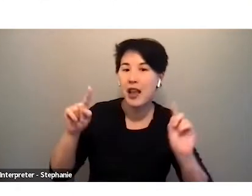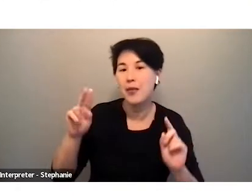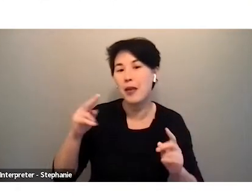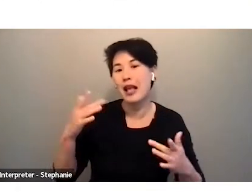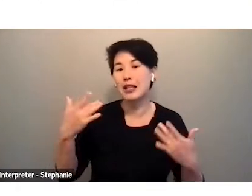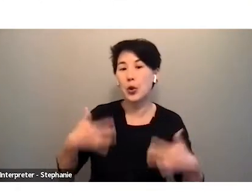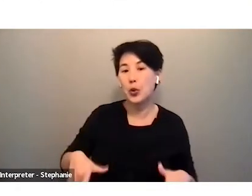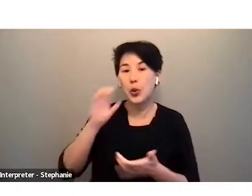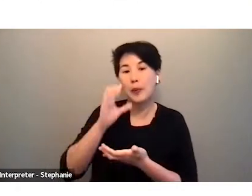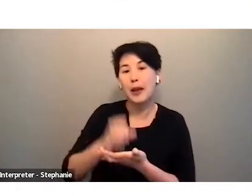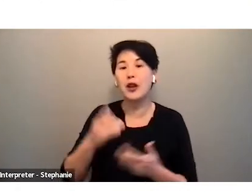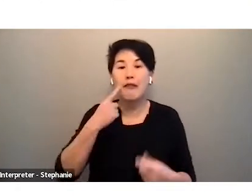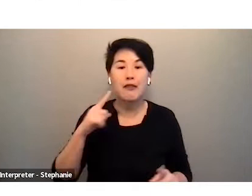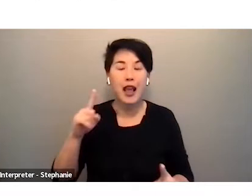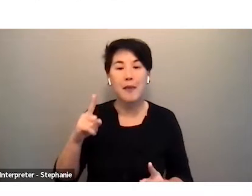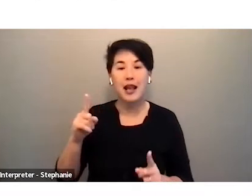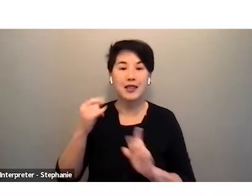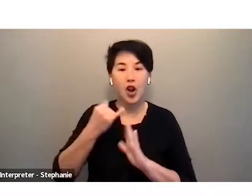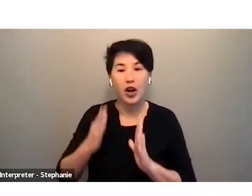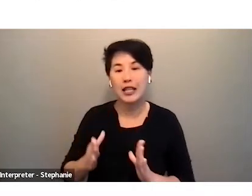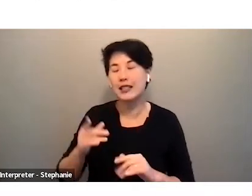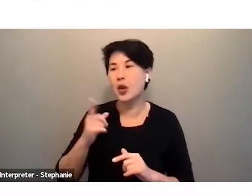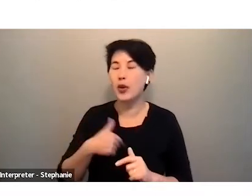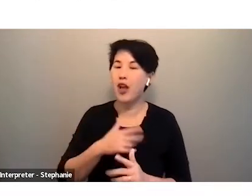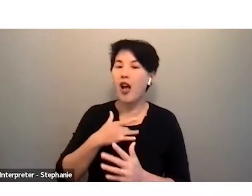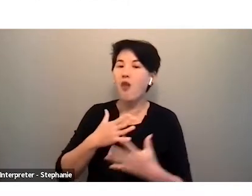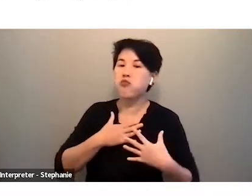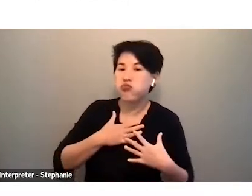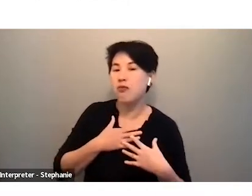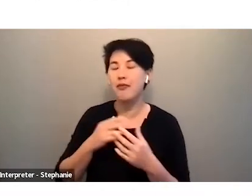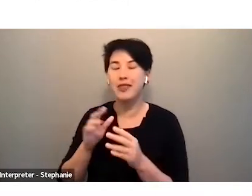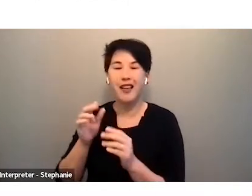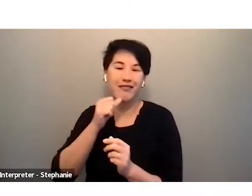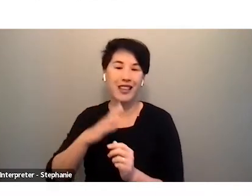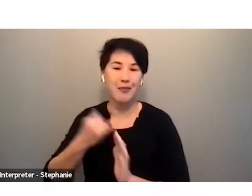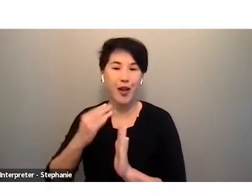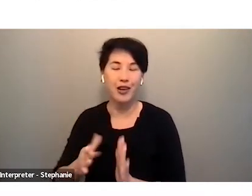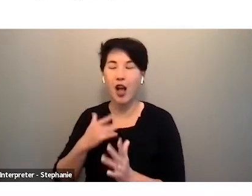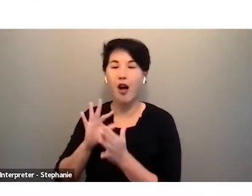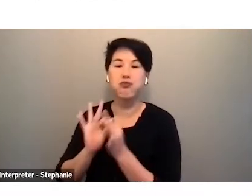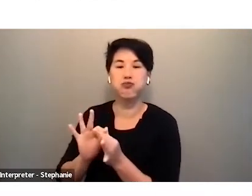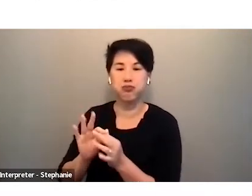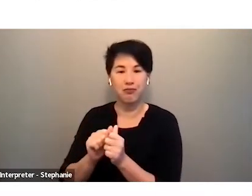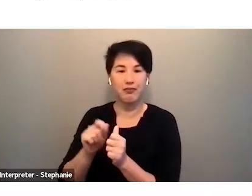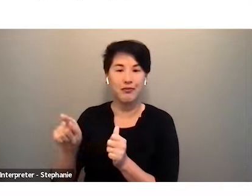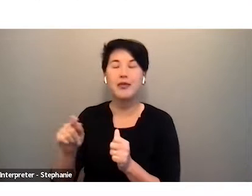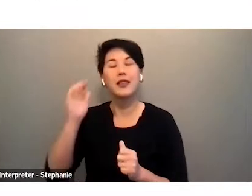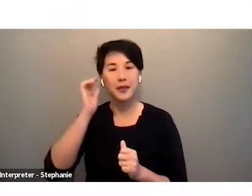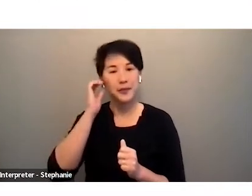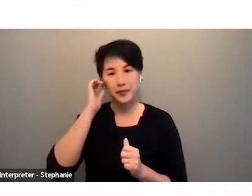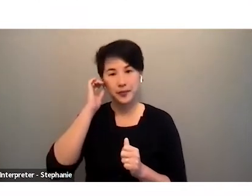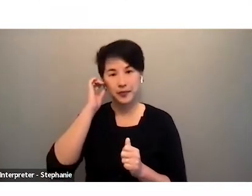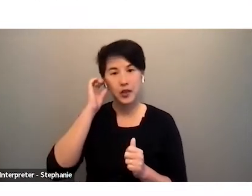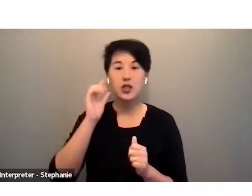that we feel an affinity towards and we connect to as artists ourselves. So we were looking at artists and symbolism that